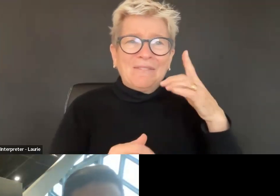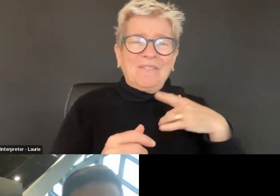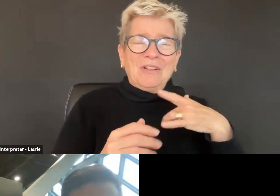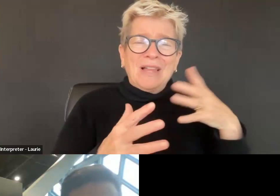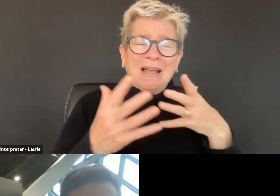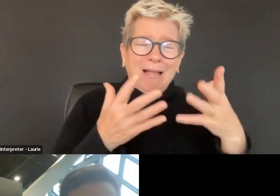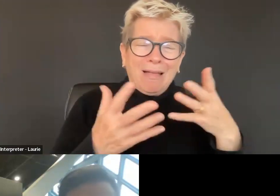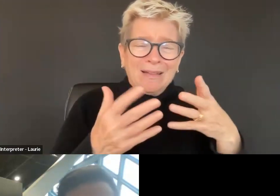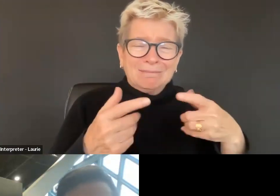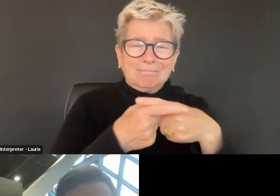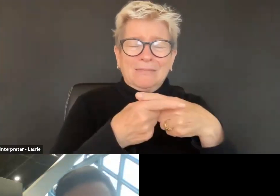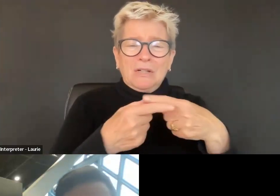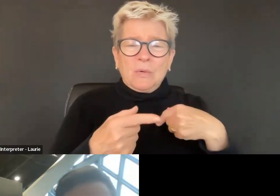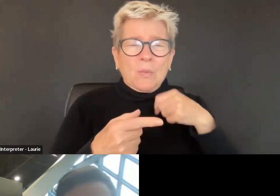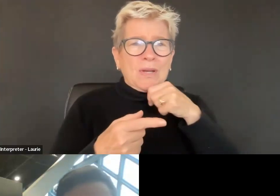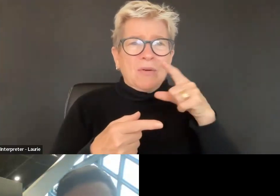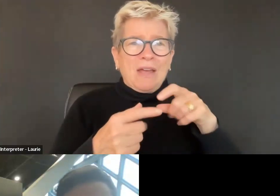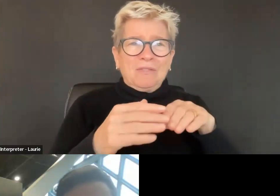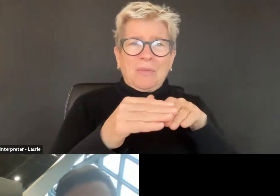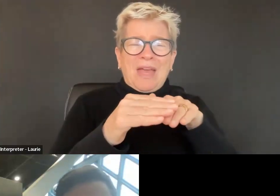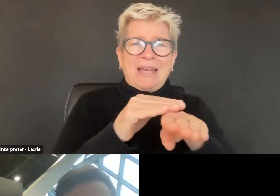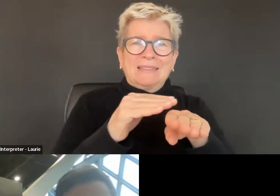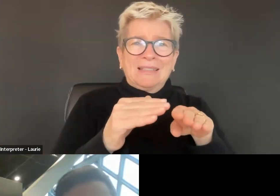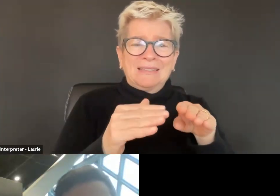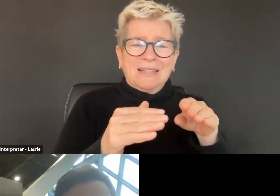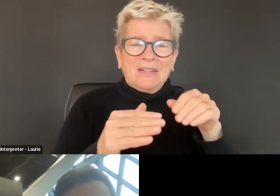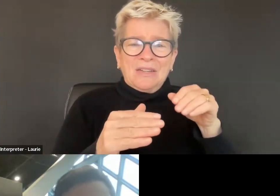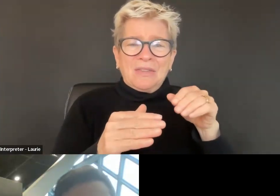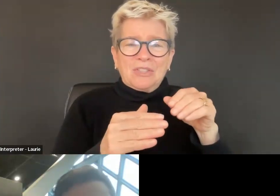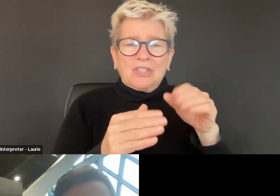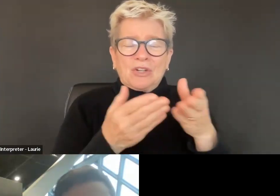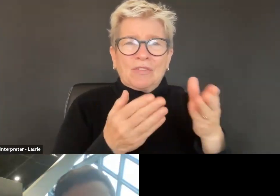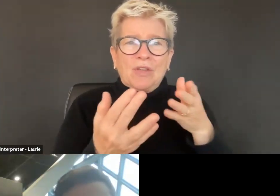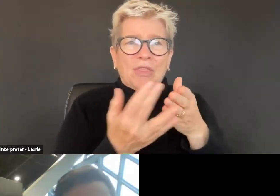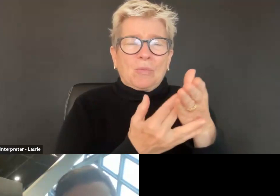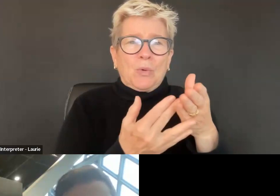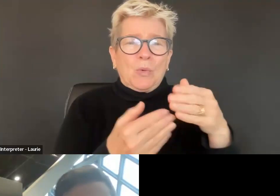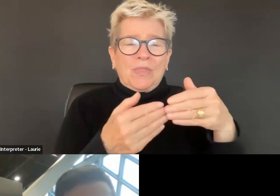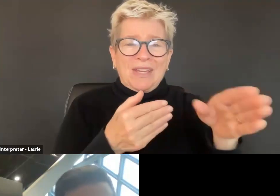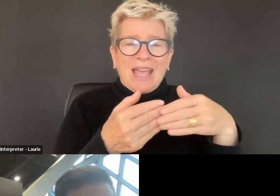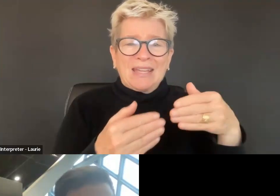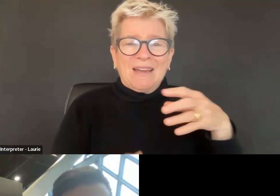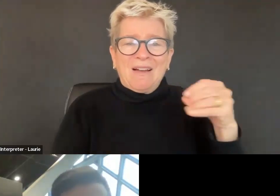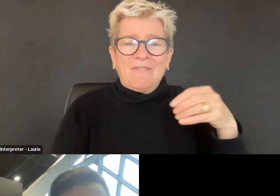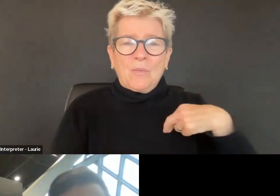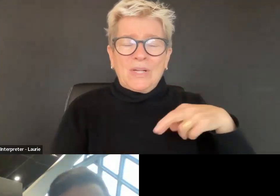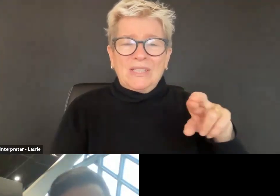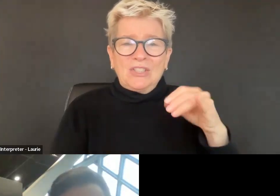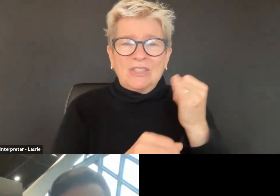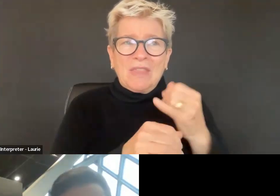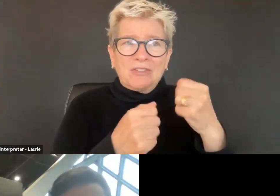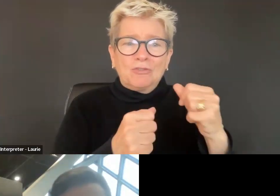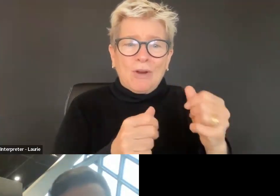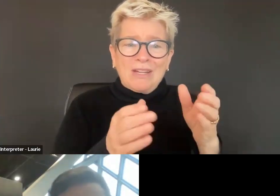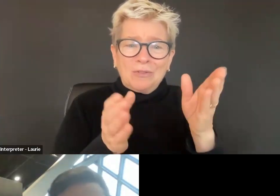to access these services through the gate of a religious institution that is trying to convert him. And I'll